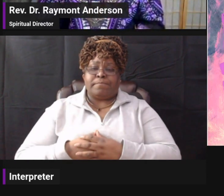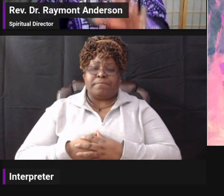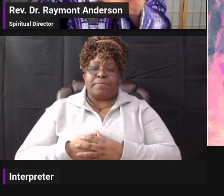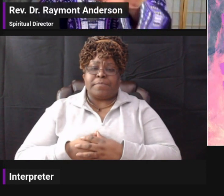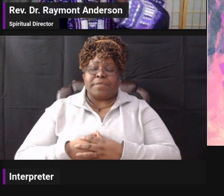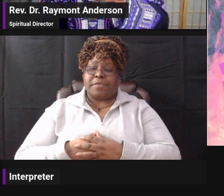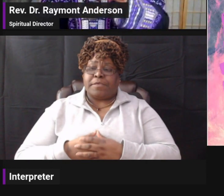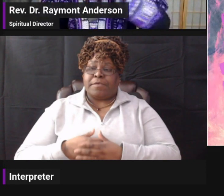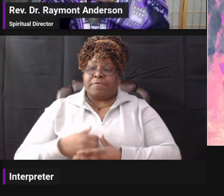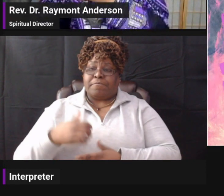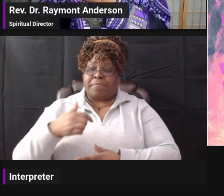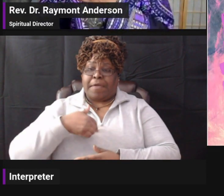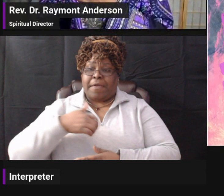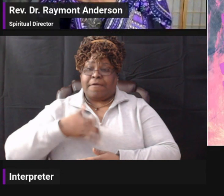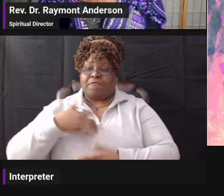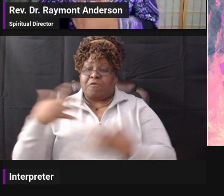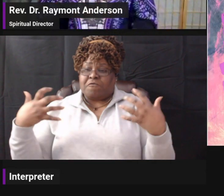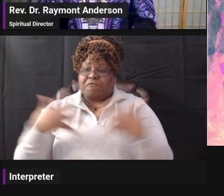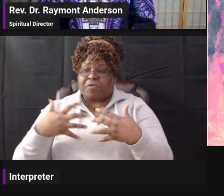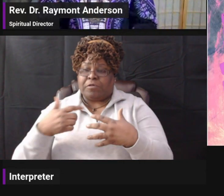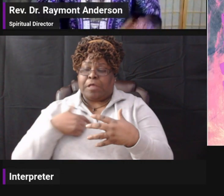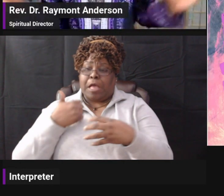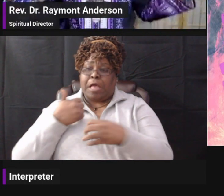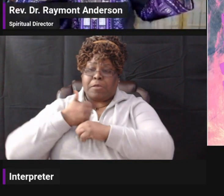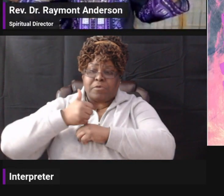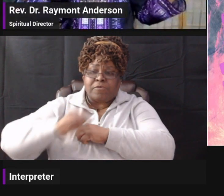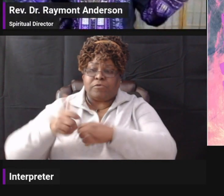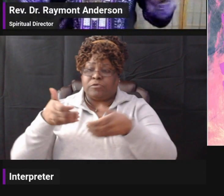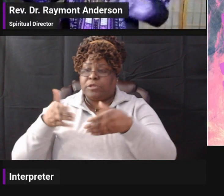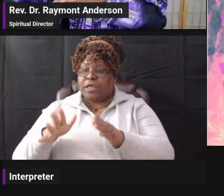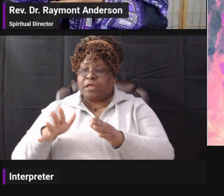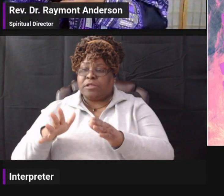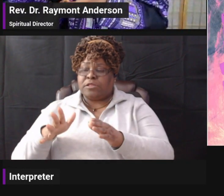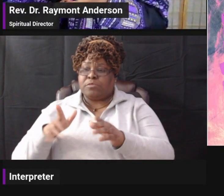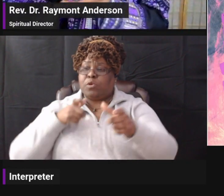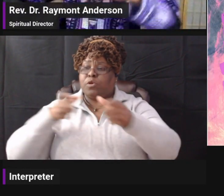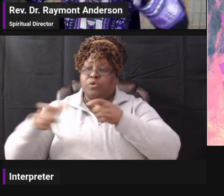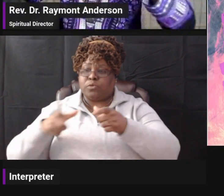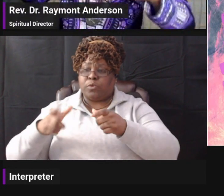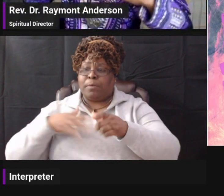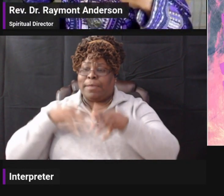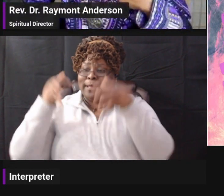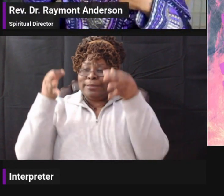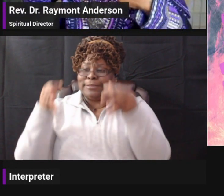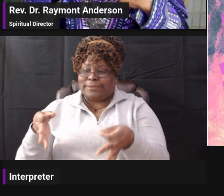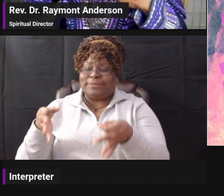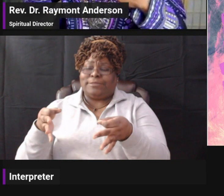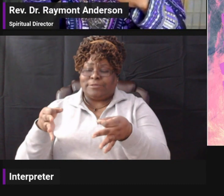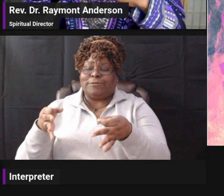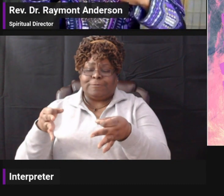Together. Fears that I feel, I refuse to let them make